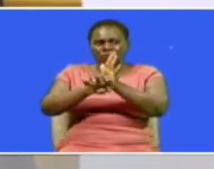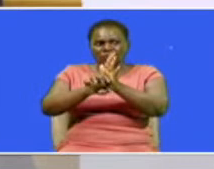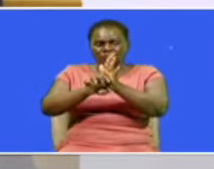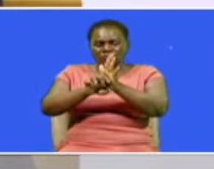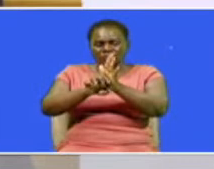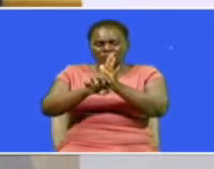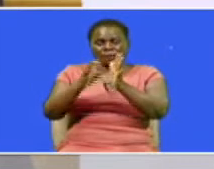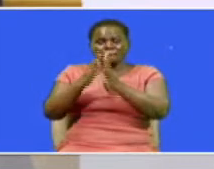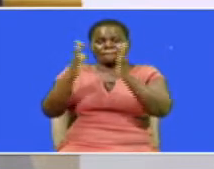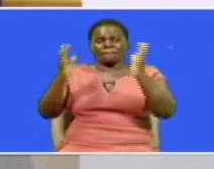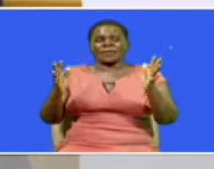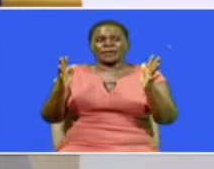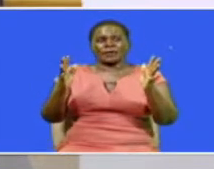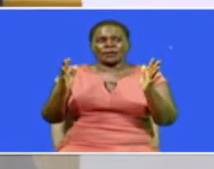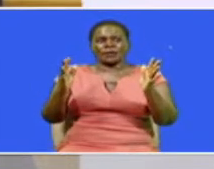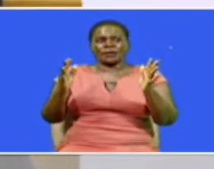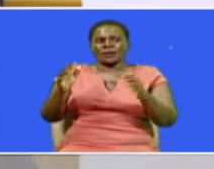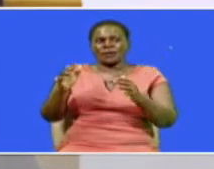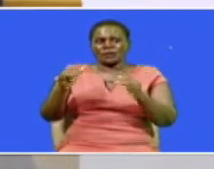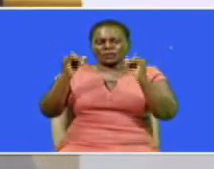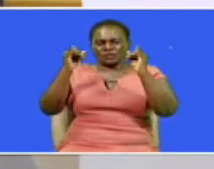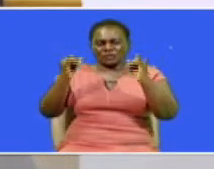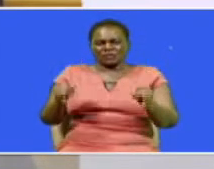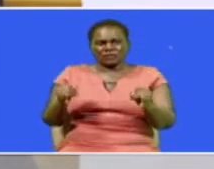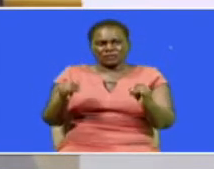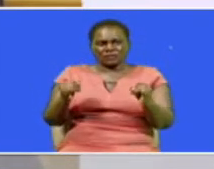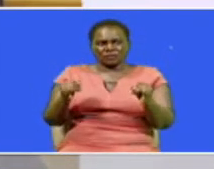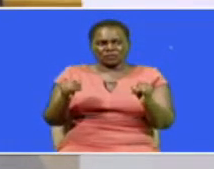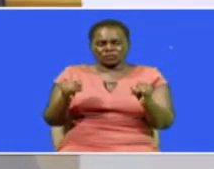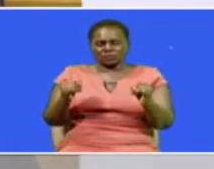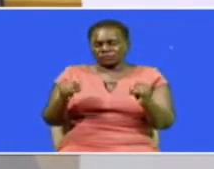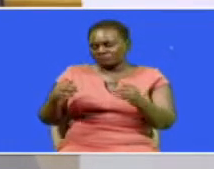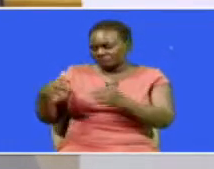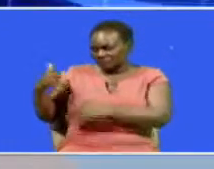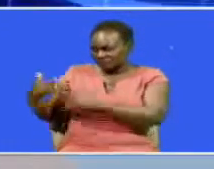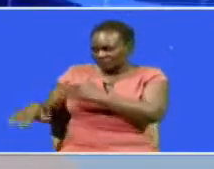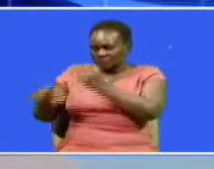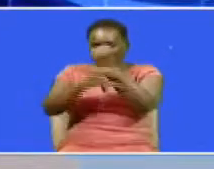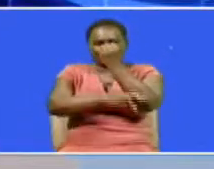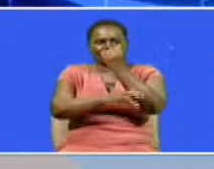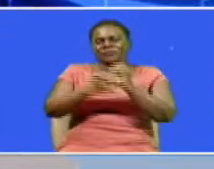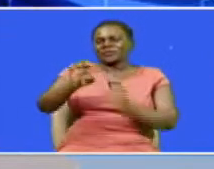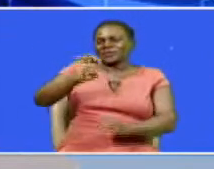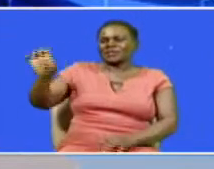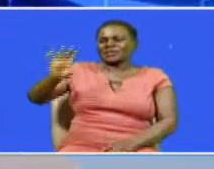exemplary for other neighboring